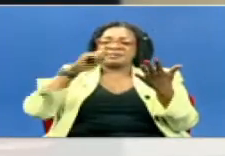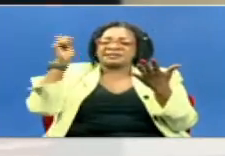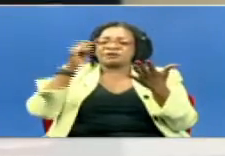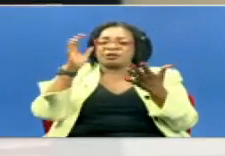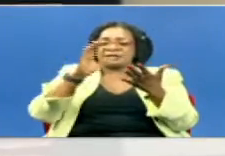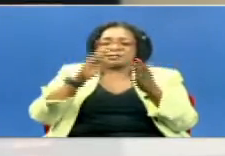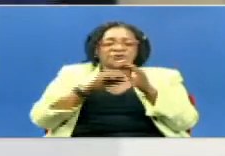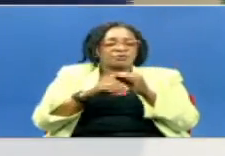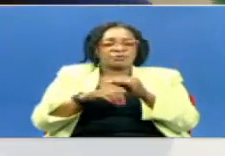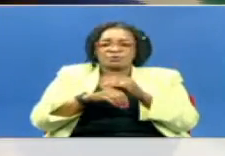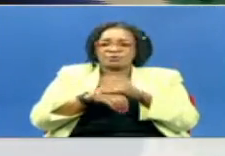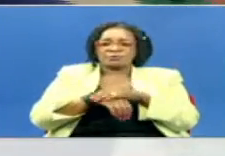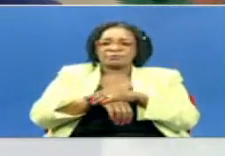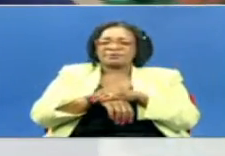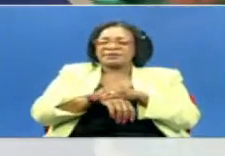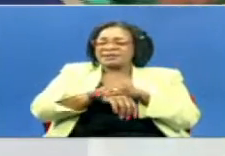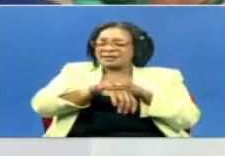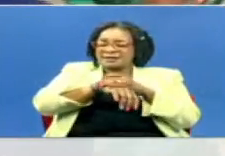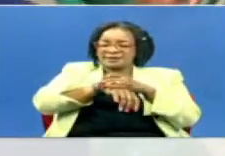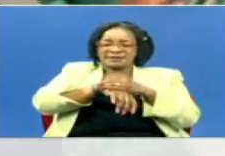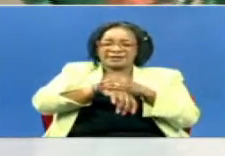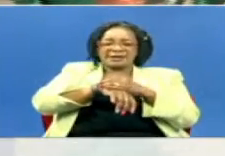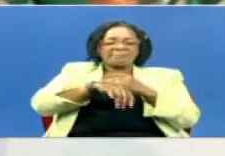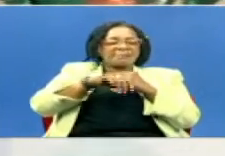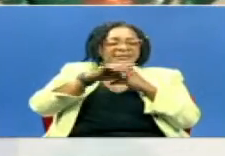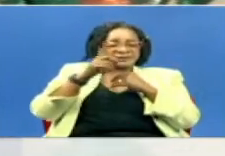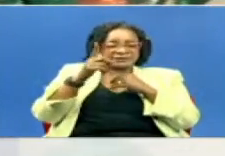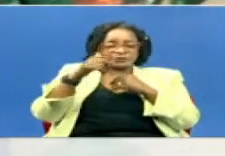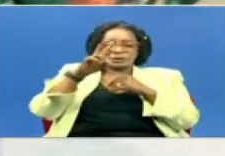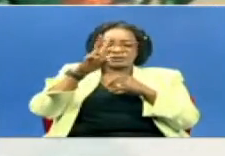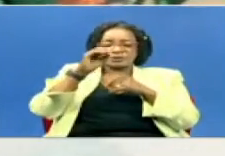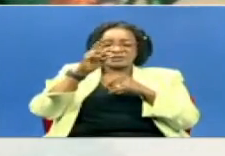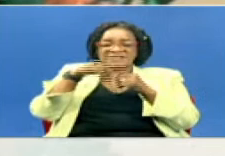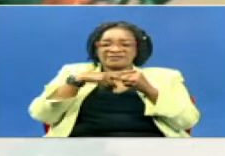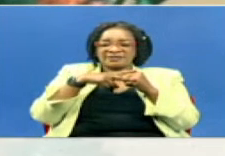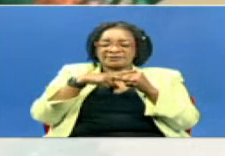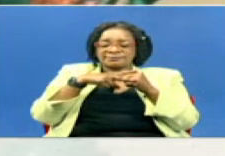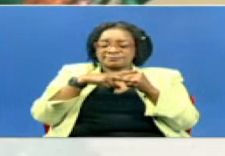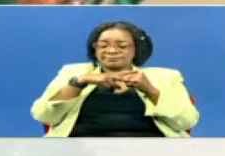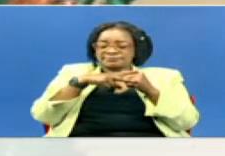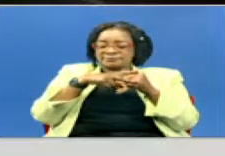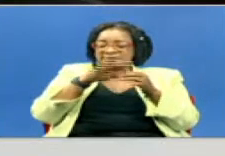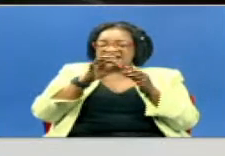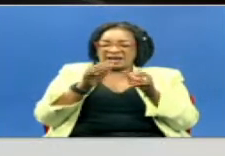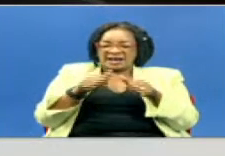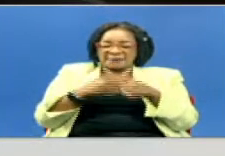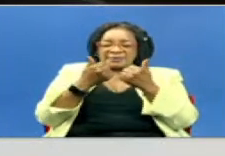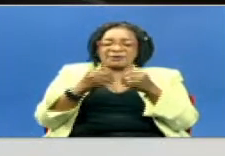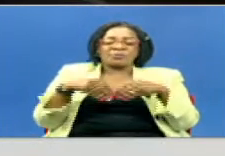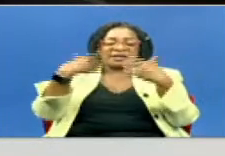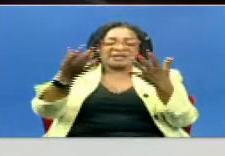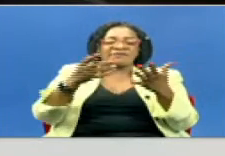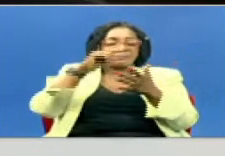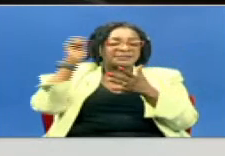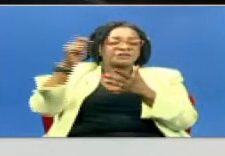candidate. Just imagine in 2027 if Wiper presents a presidential candidate.